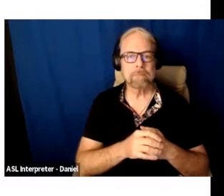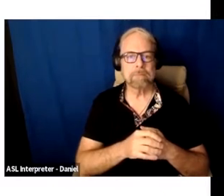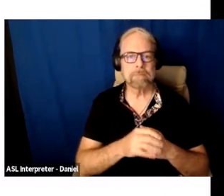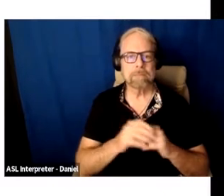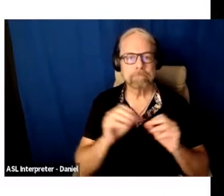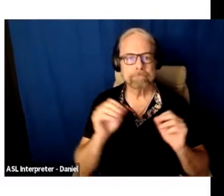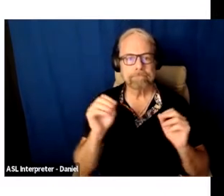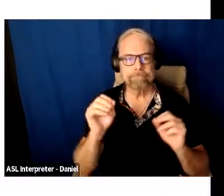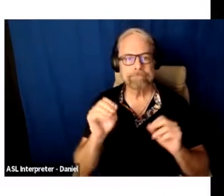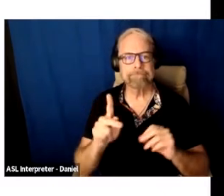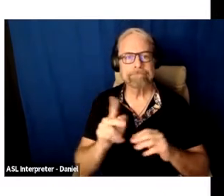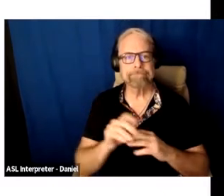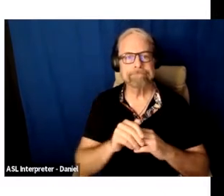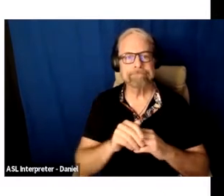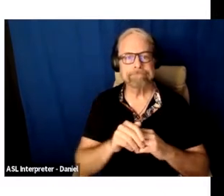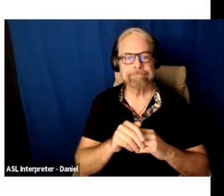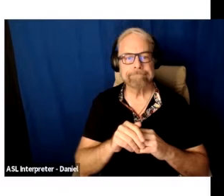Okay.